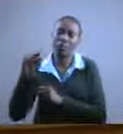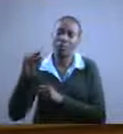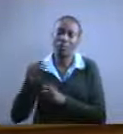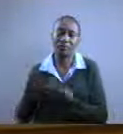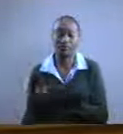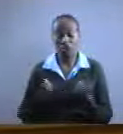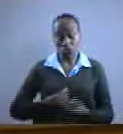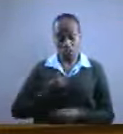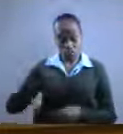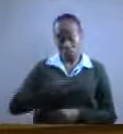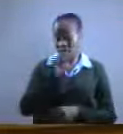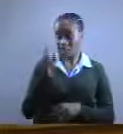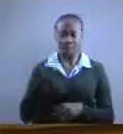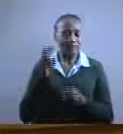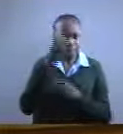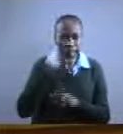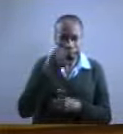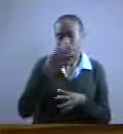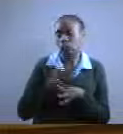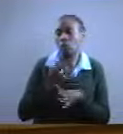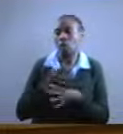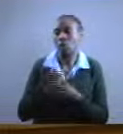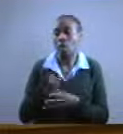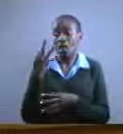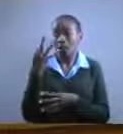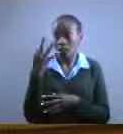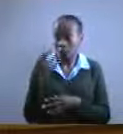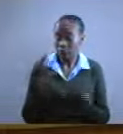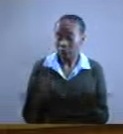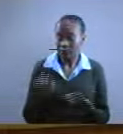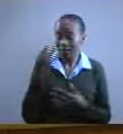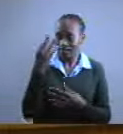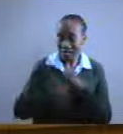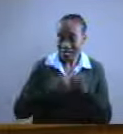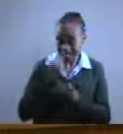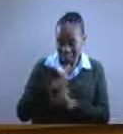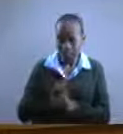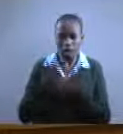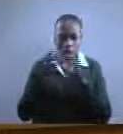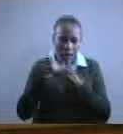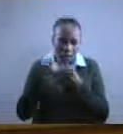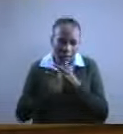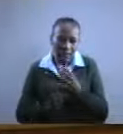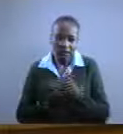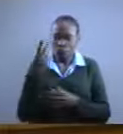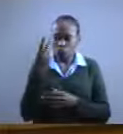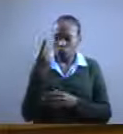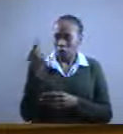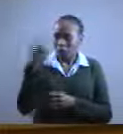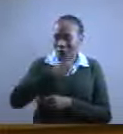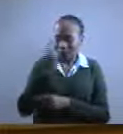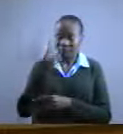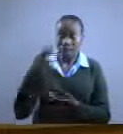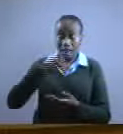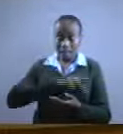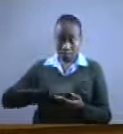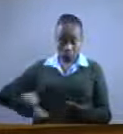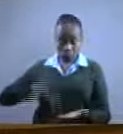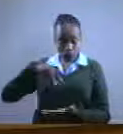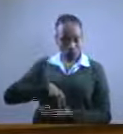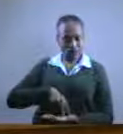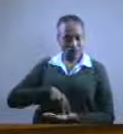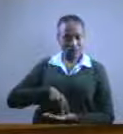country. Because 3 years, 8 months and 21 days ago, the President stood at this podium and announced a youth wage